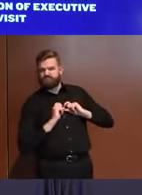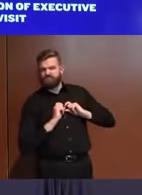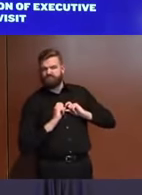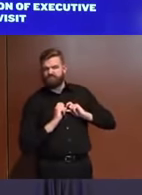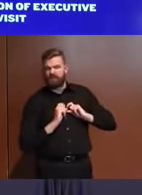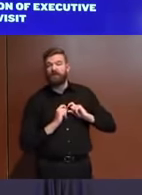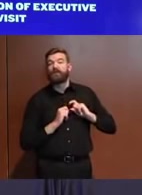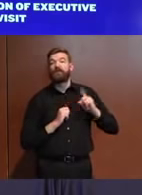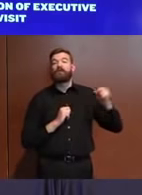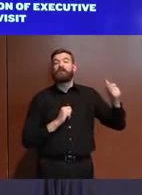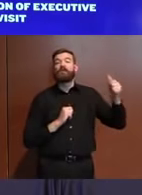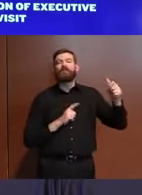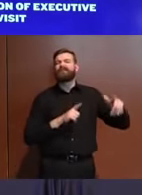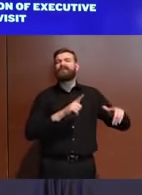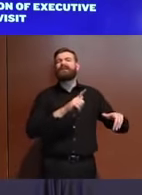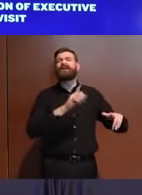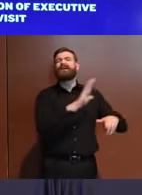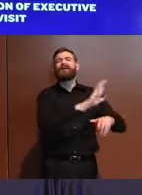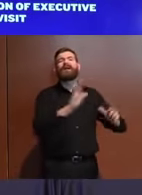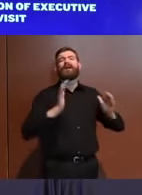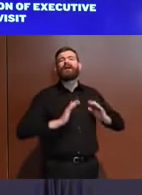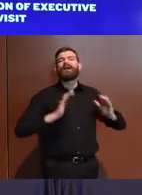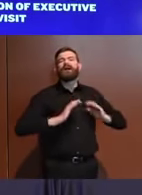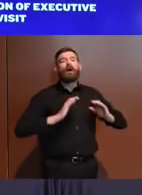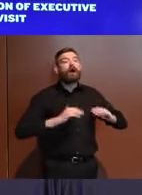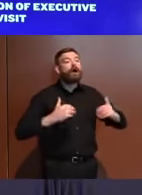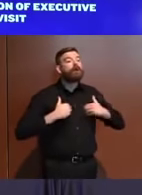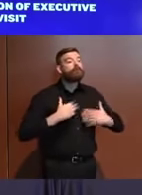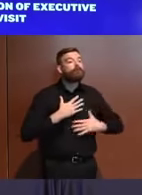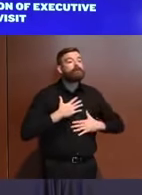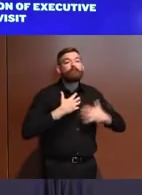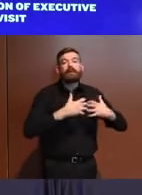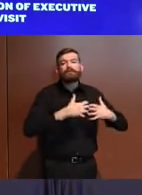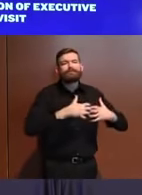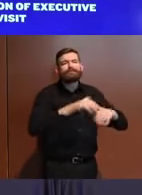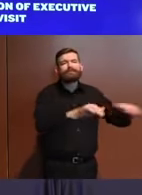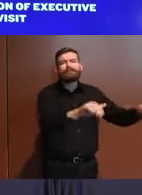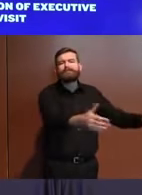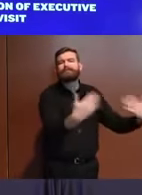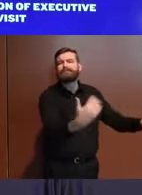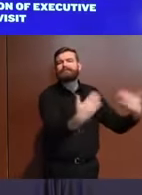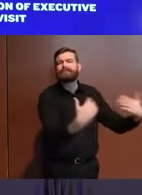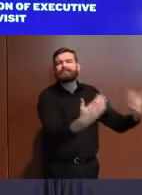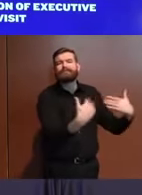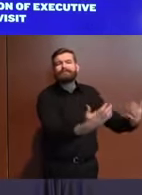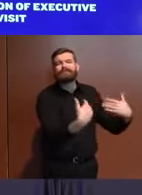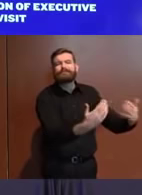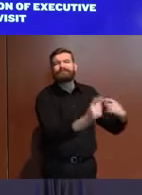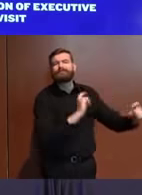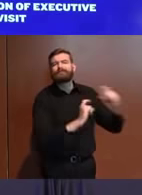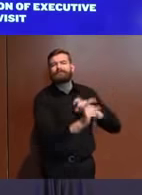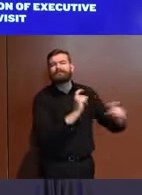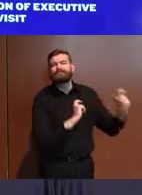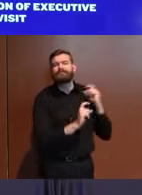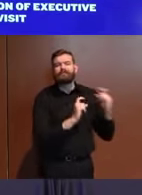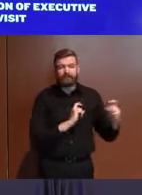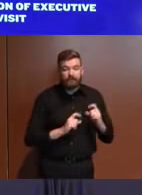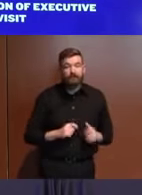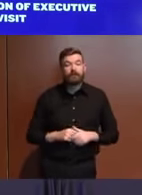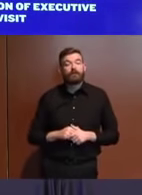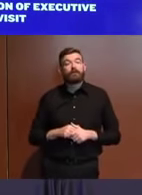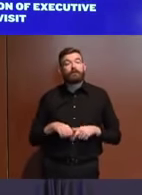any ventilators. And by the way, John, we've found since your question, we've got no evidence of anybody in New Jersey right now